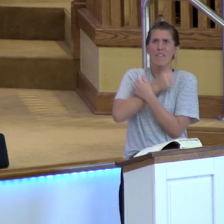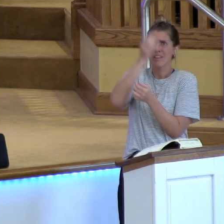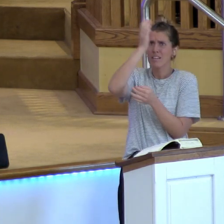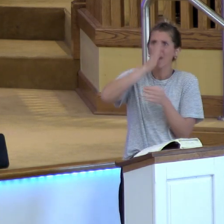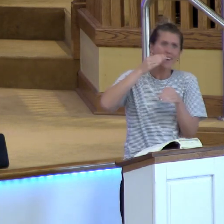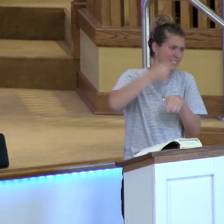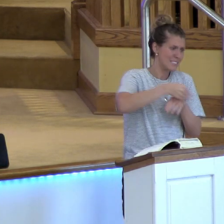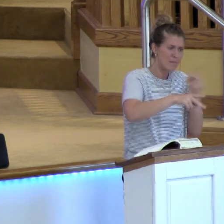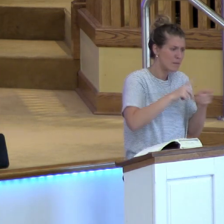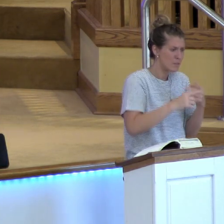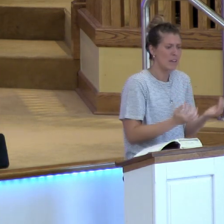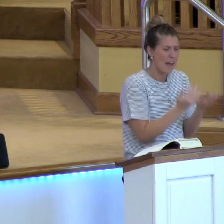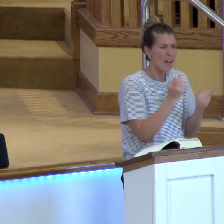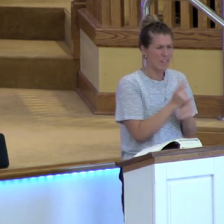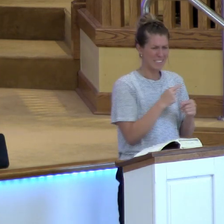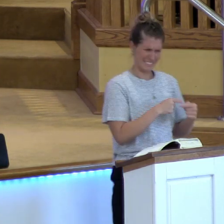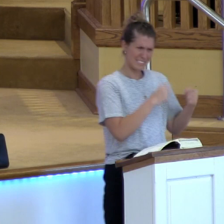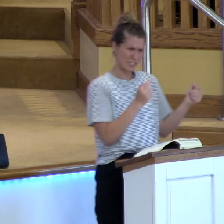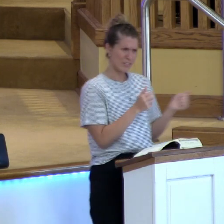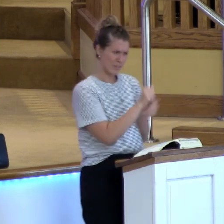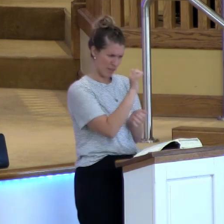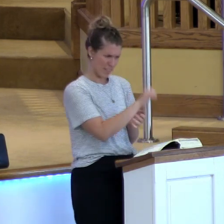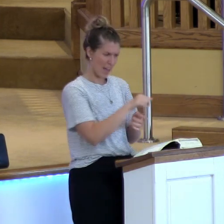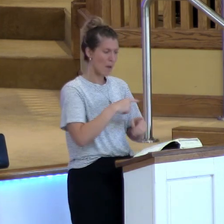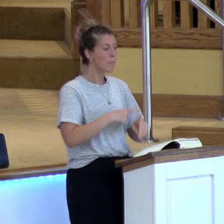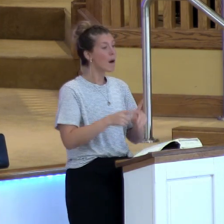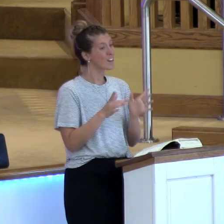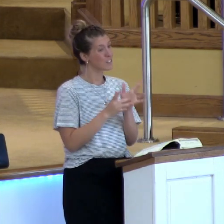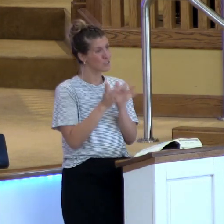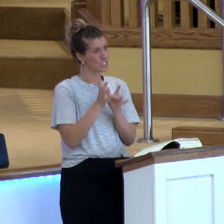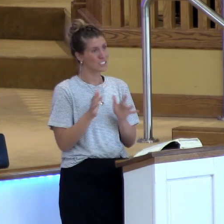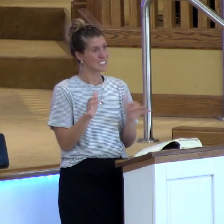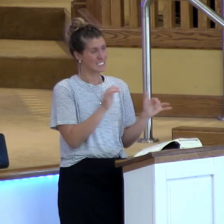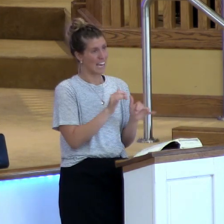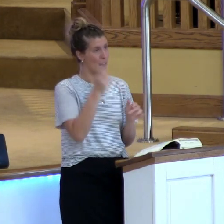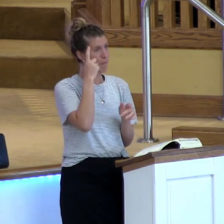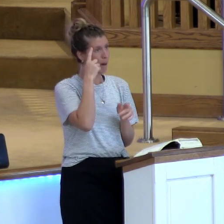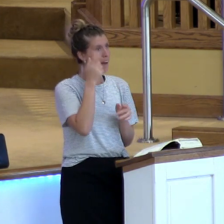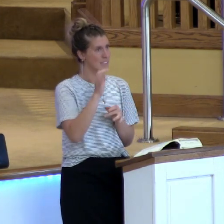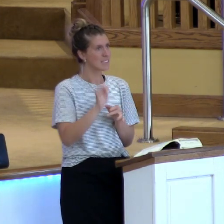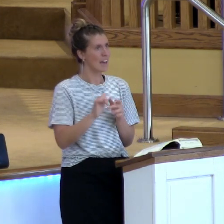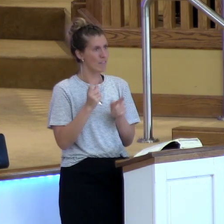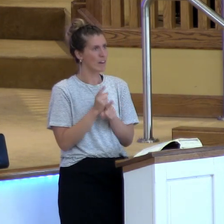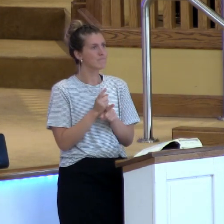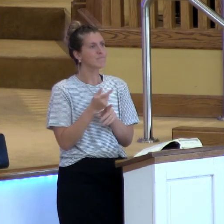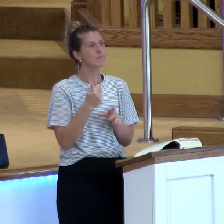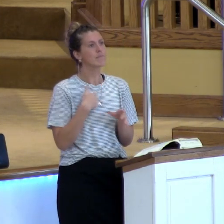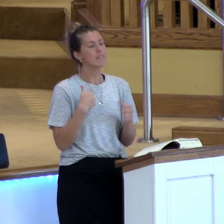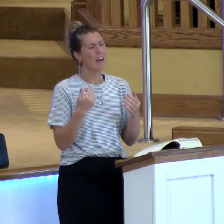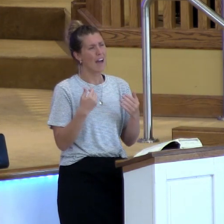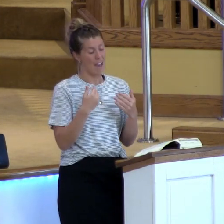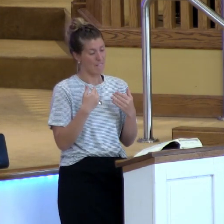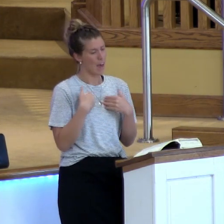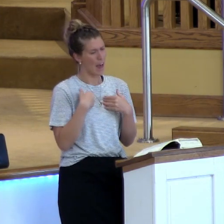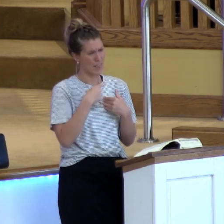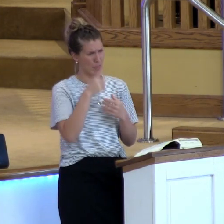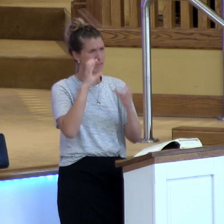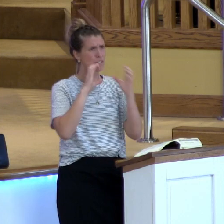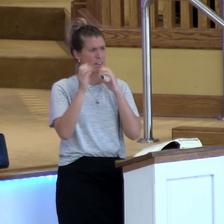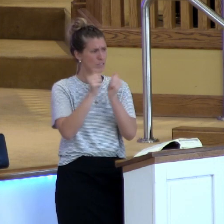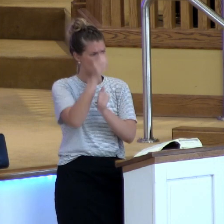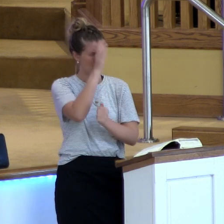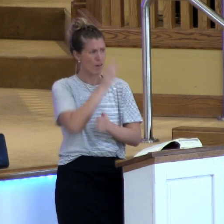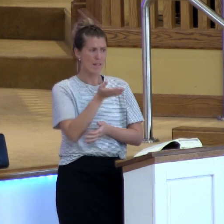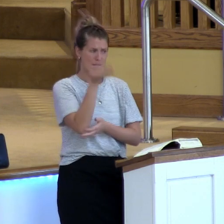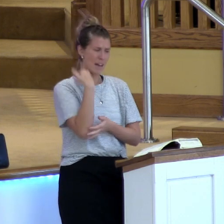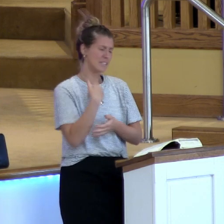hell? And we disagree with that statement, but we have the same logic when we say those things. And listen, I have had those conversations with God in my life.